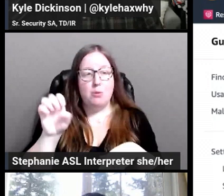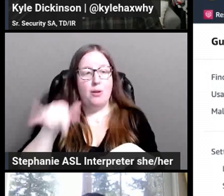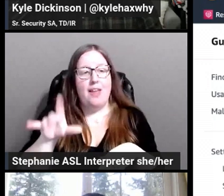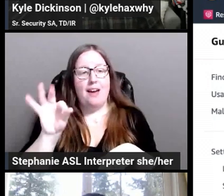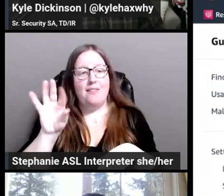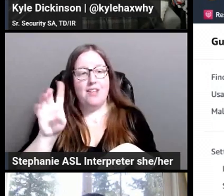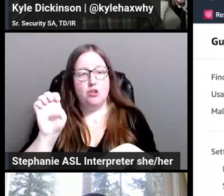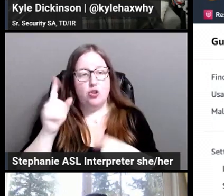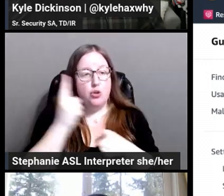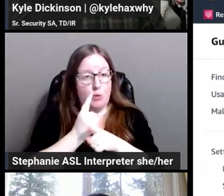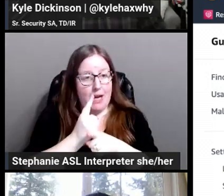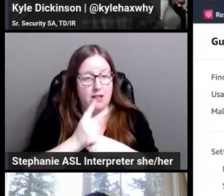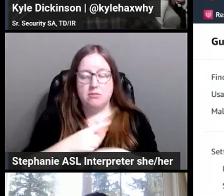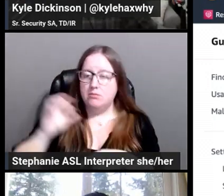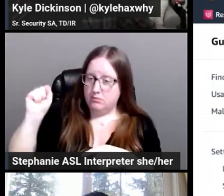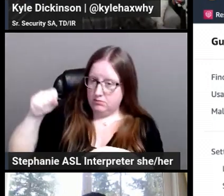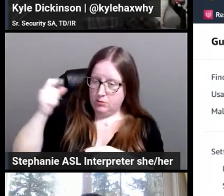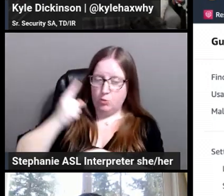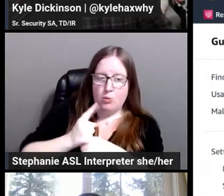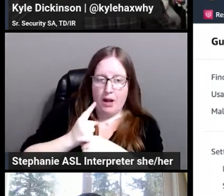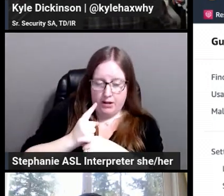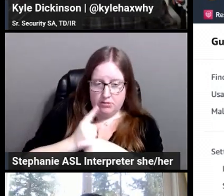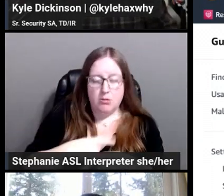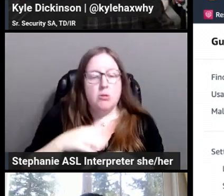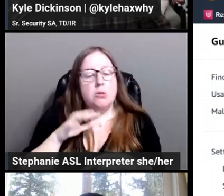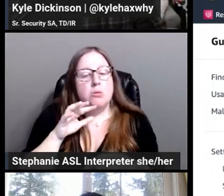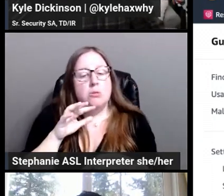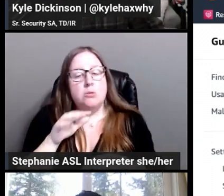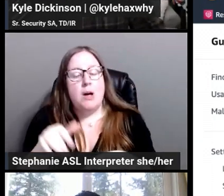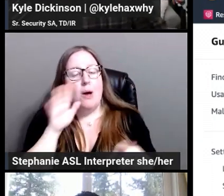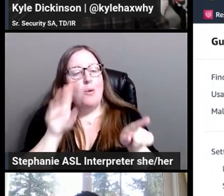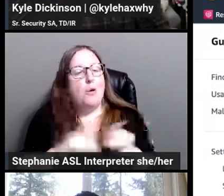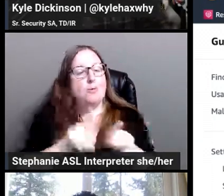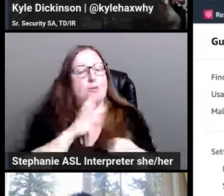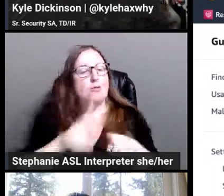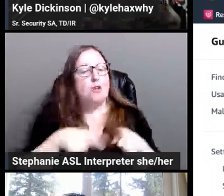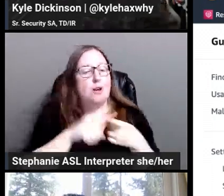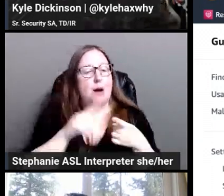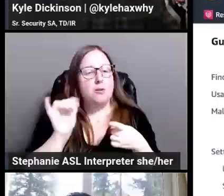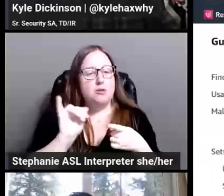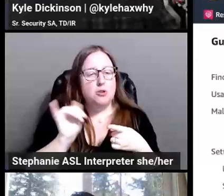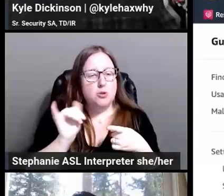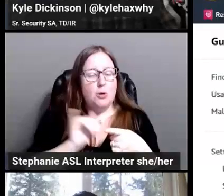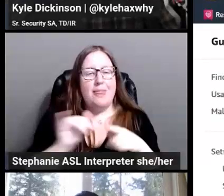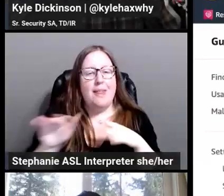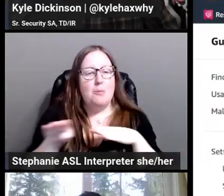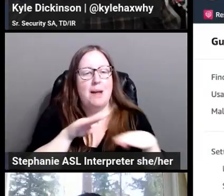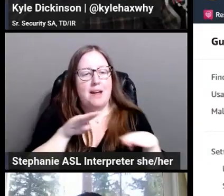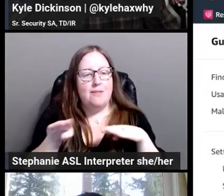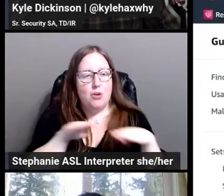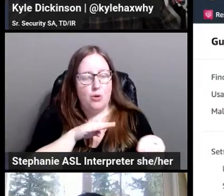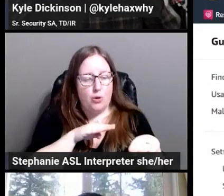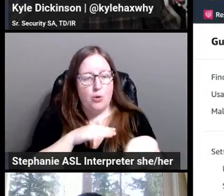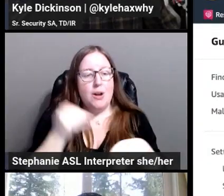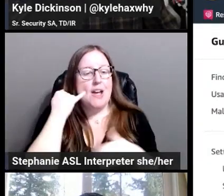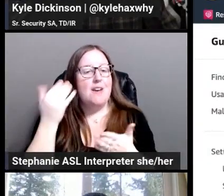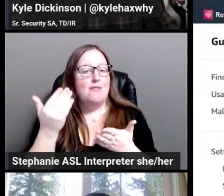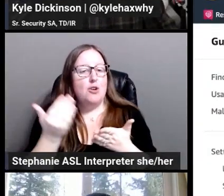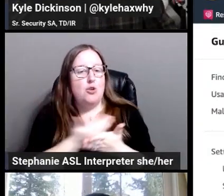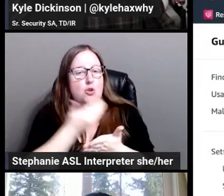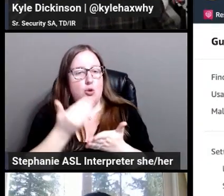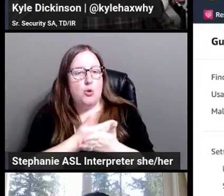Yes, exactly. So I'll also talk about towards the end that, okay, what is the behavior when you're a new GuardDuty